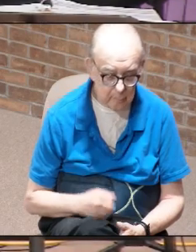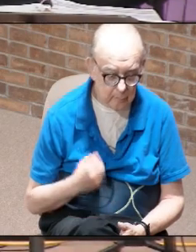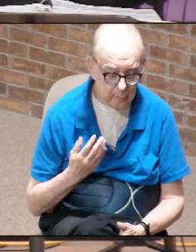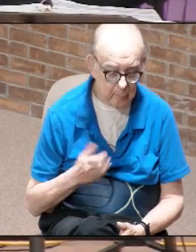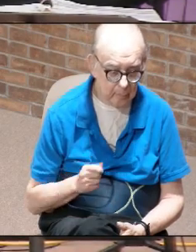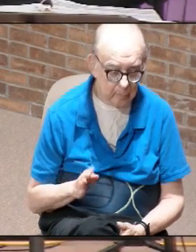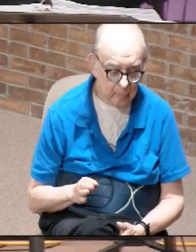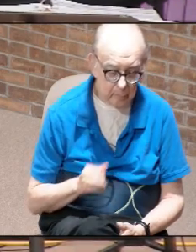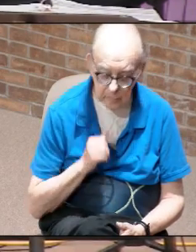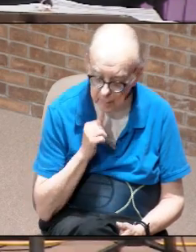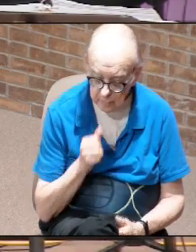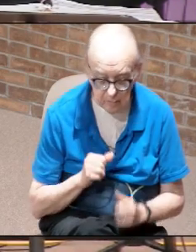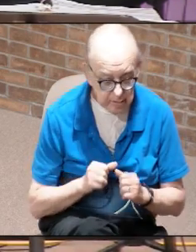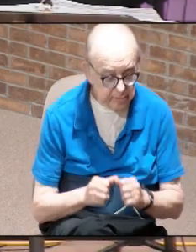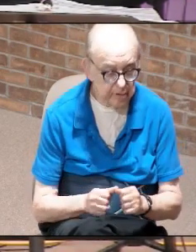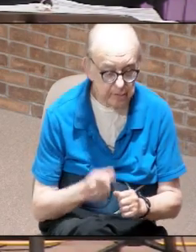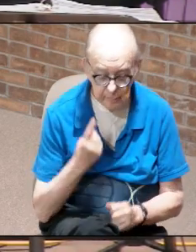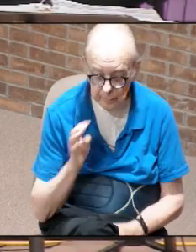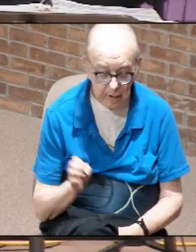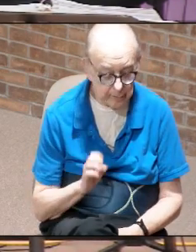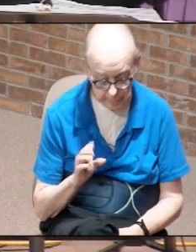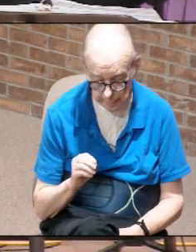jobs don't last forever.